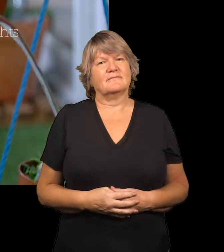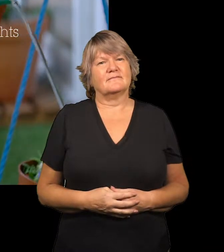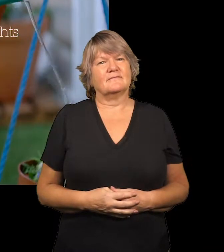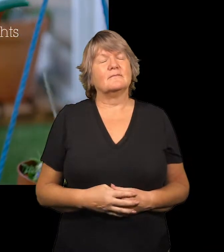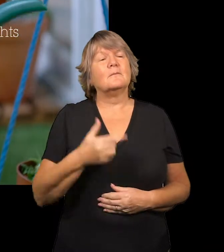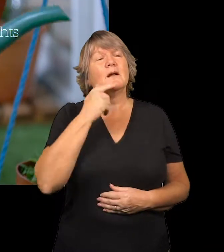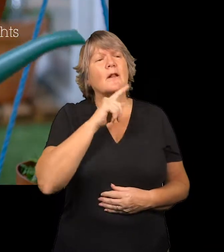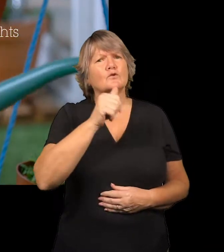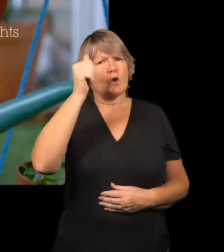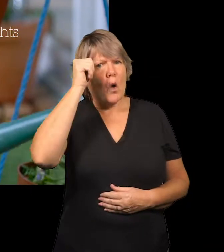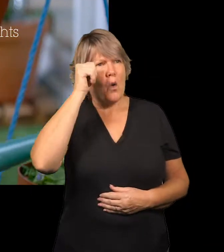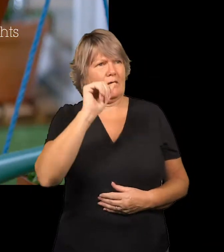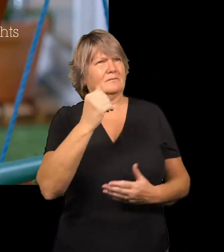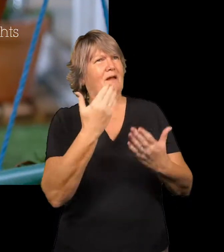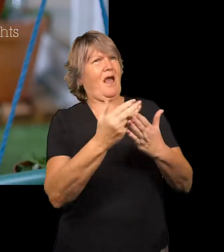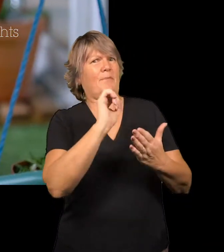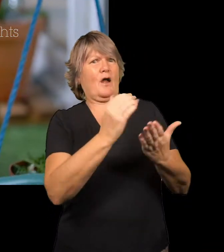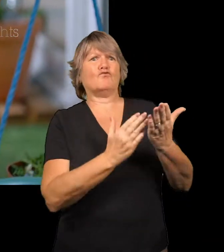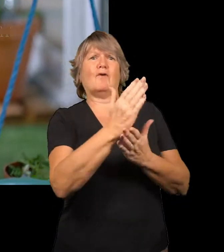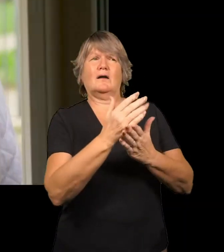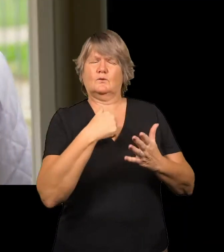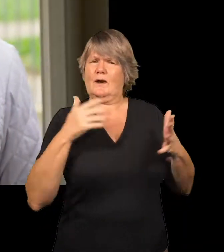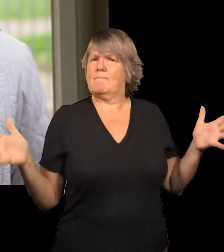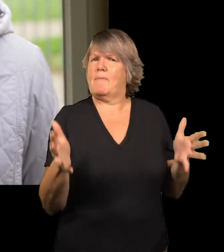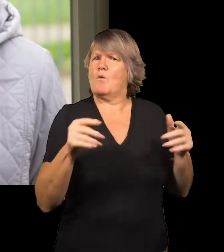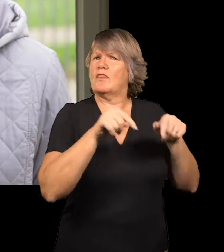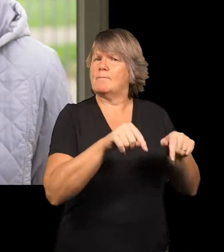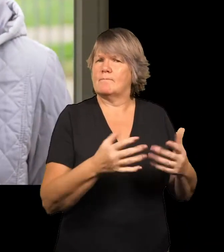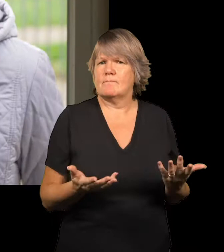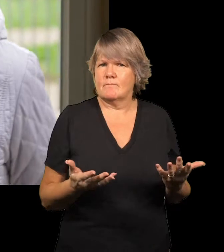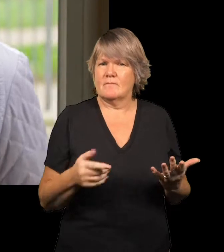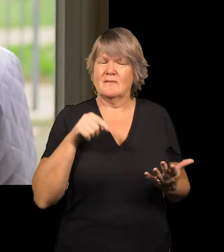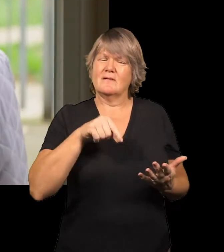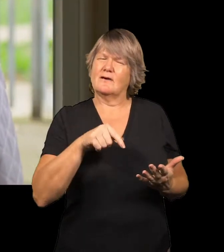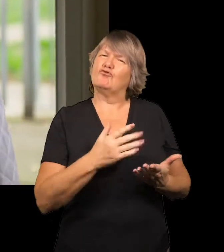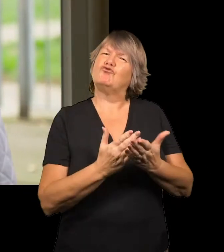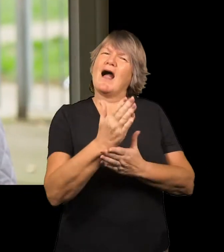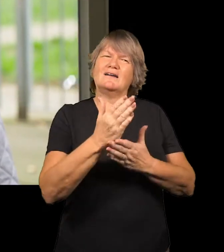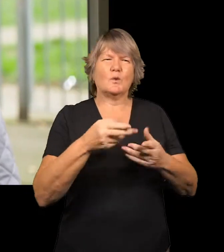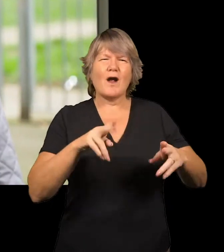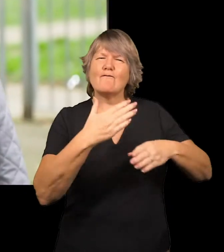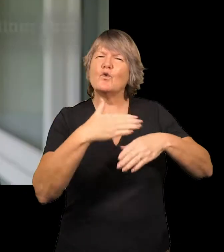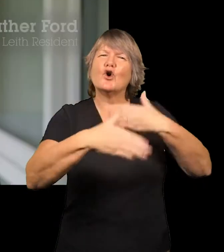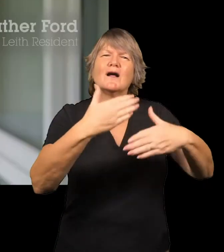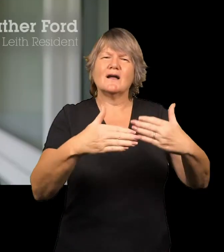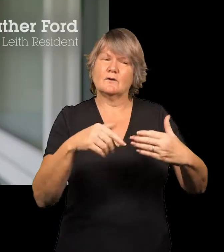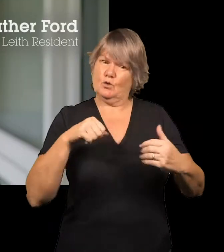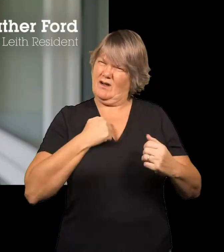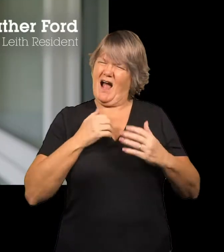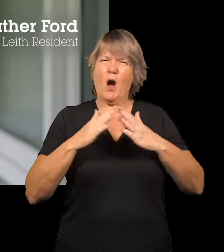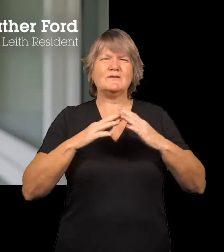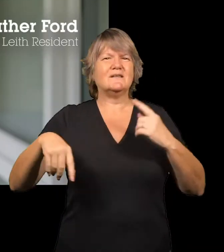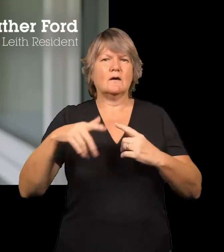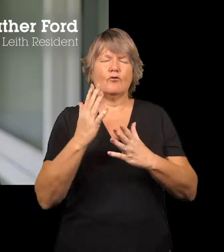We empower people to know and claim their rights. This human rights-based approach to housing was critical for